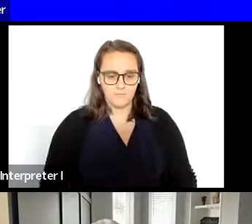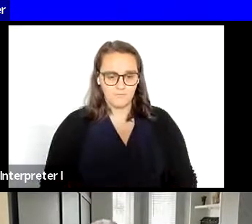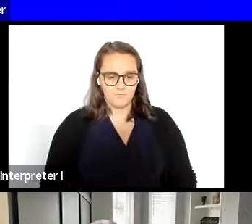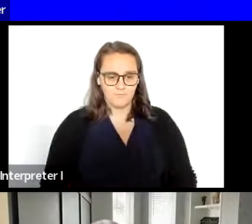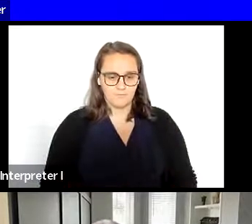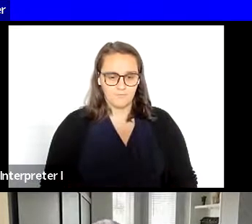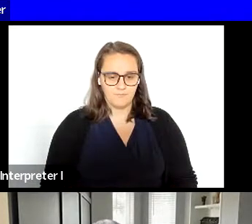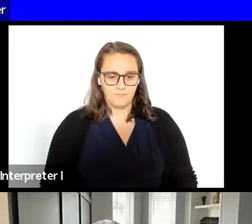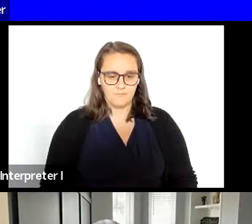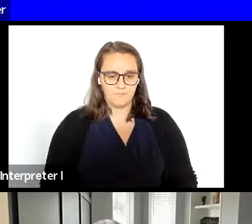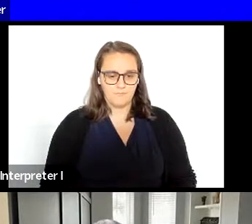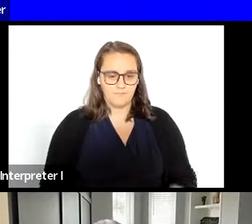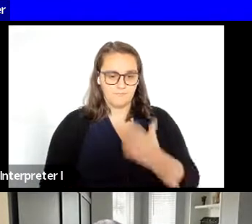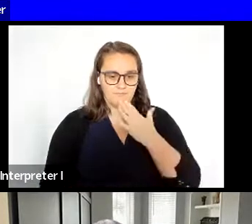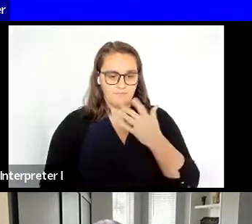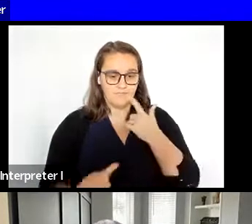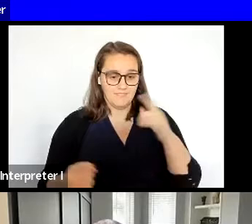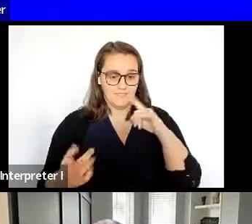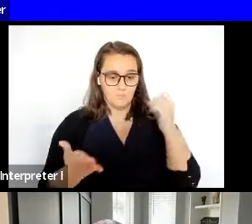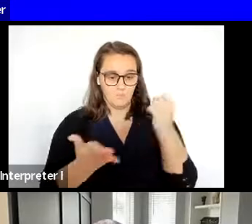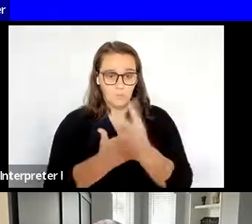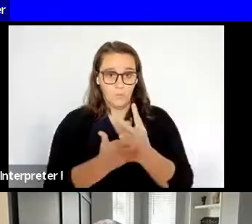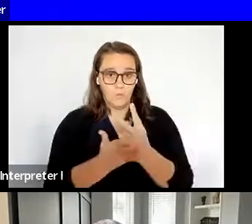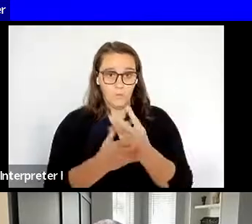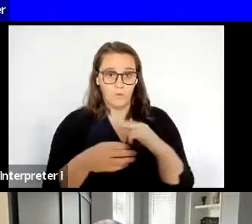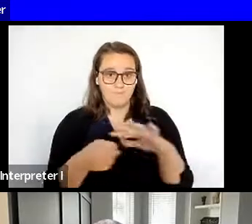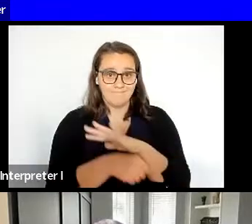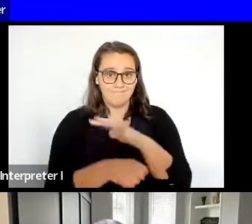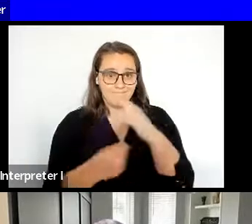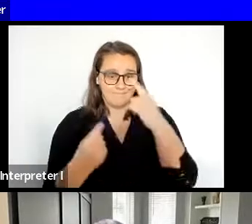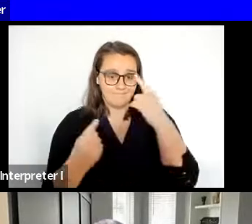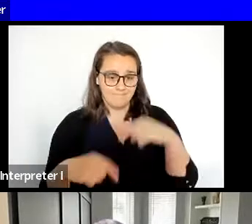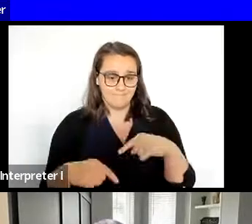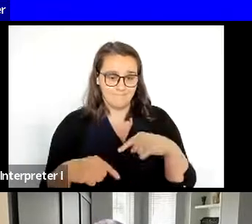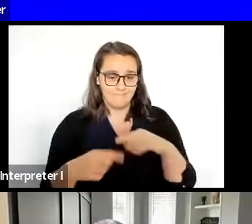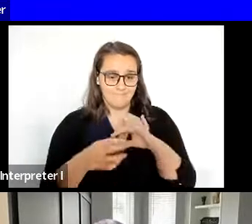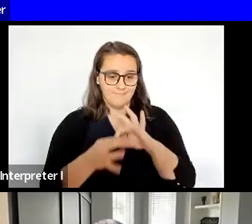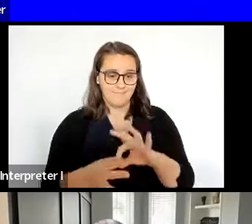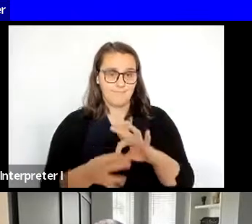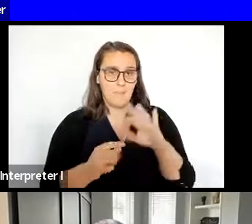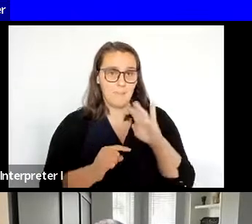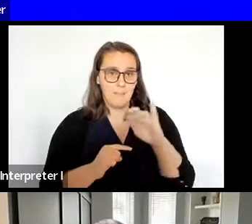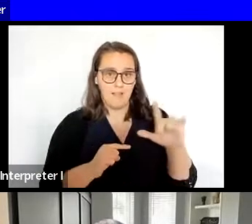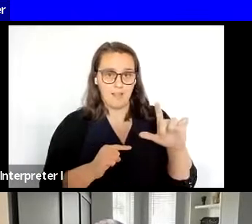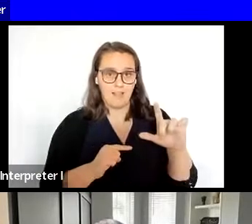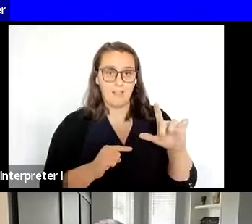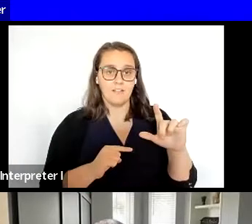Madam Secretary. The declaration is approved unanimously. We have the underlying bill, Bill